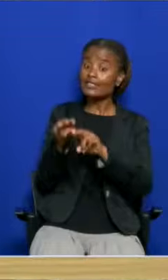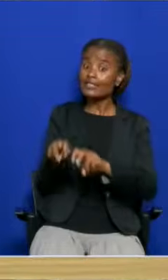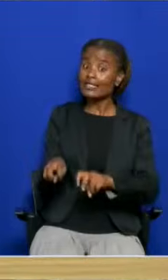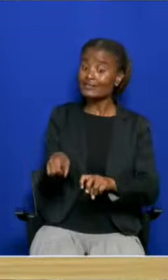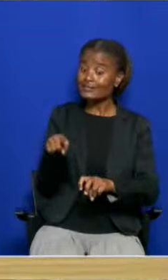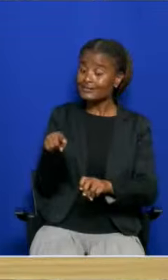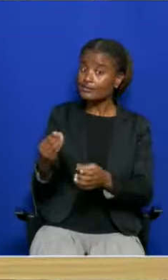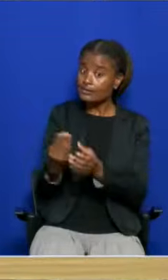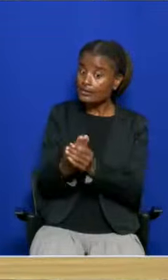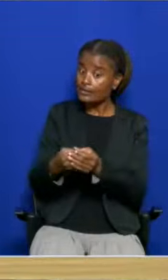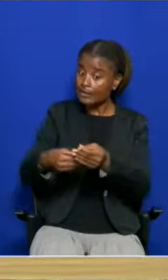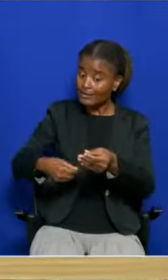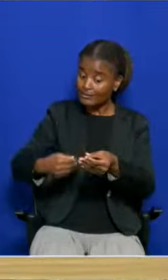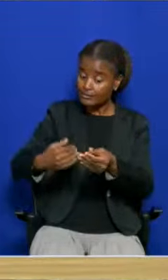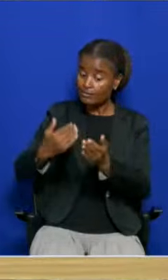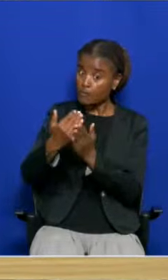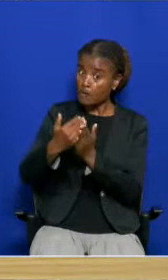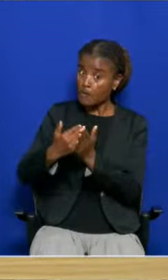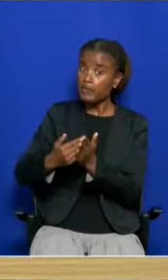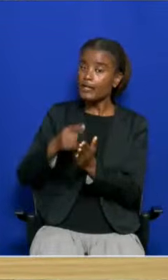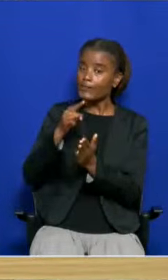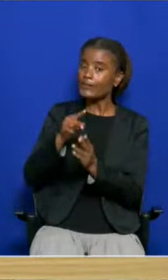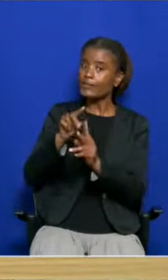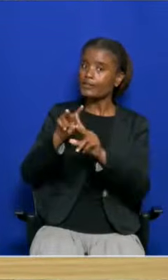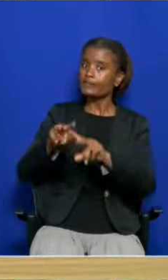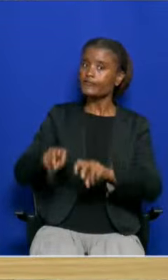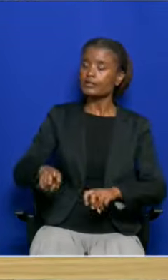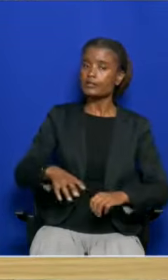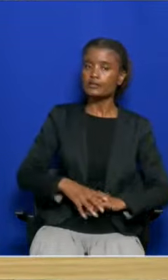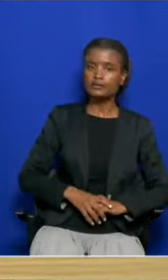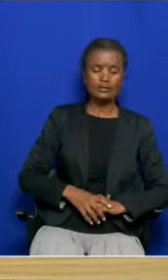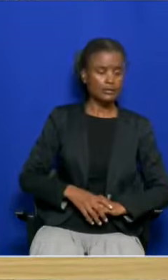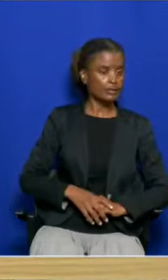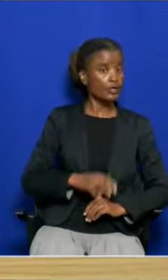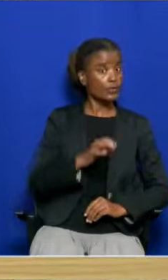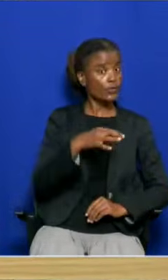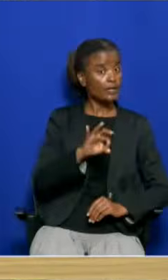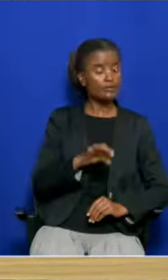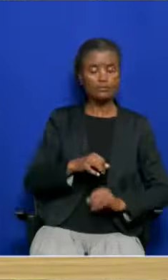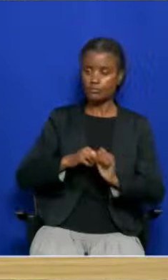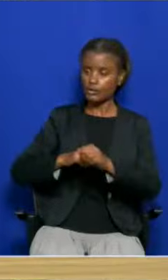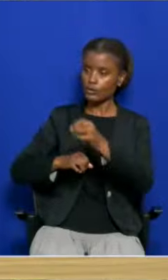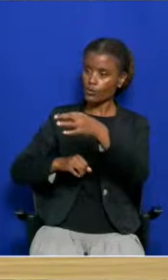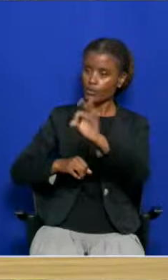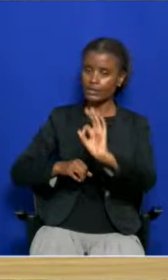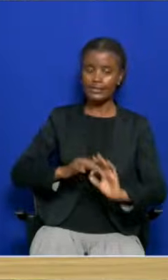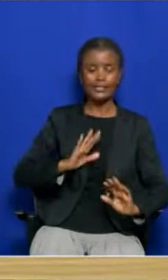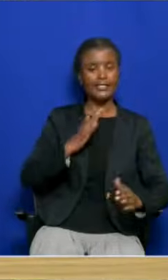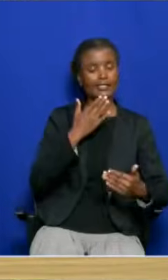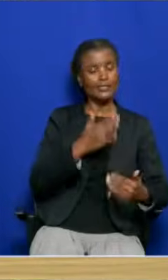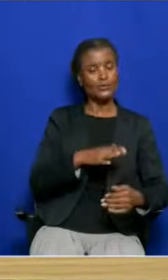cases. Right? That's correct. Thank you. Thank you, Mr. Chester.